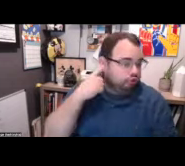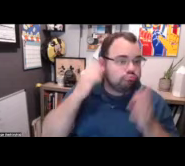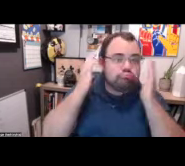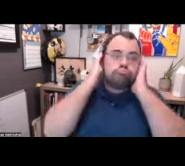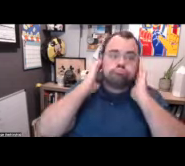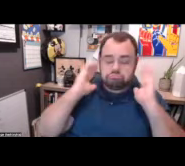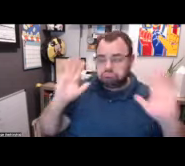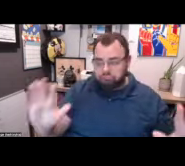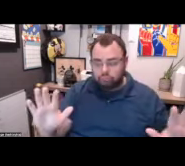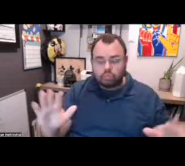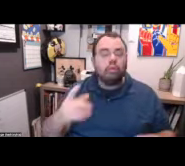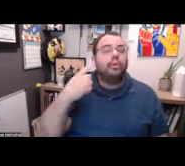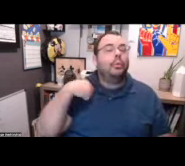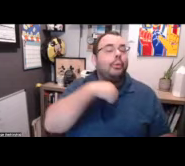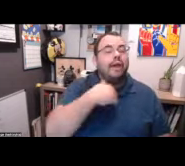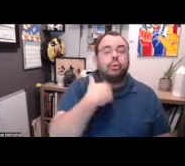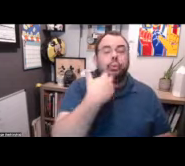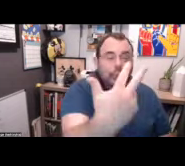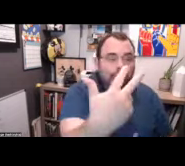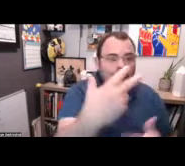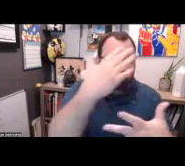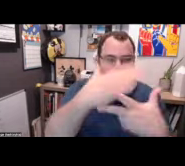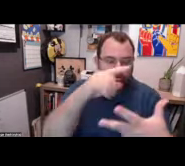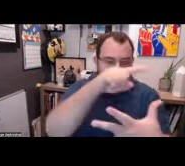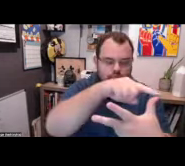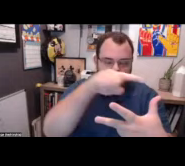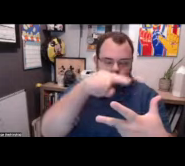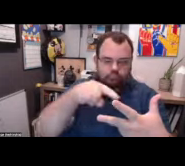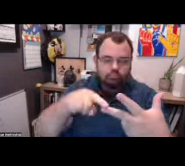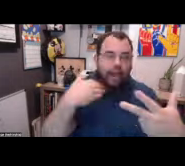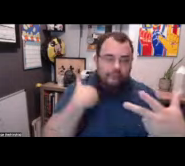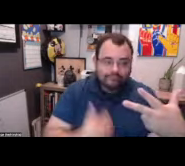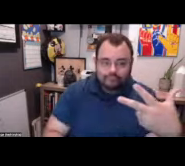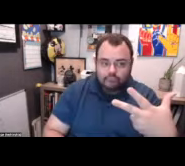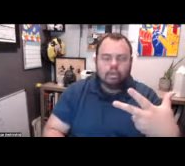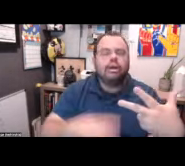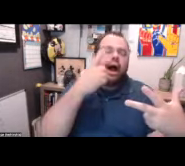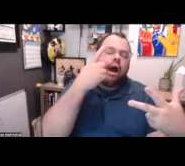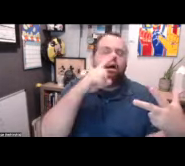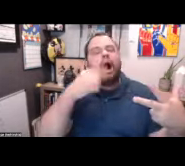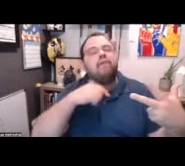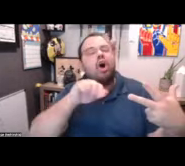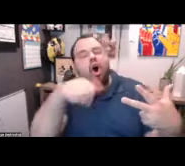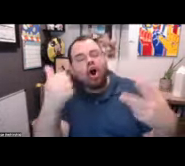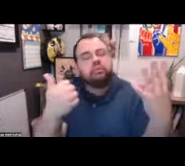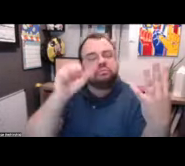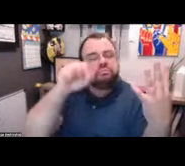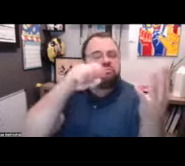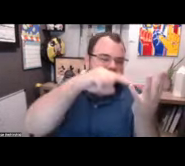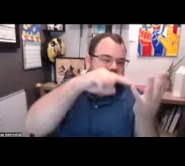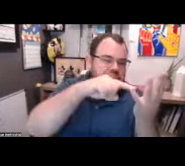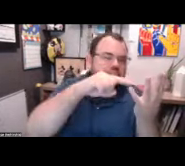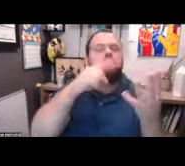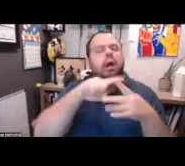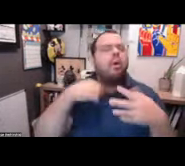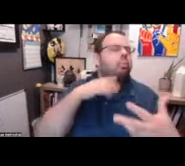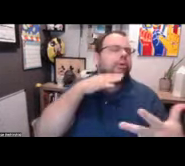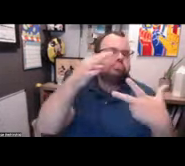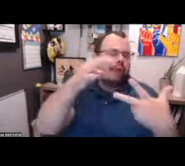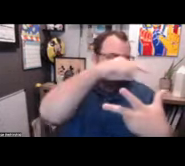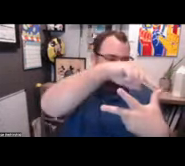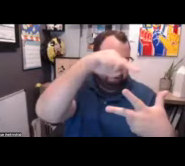That's the outer ear. We all have three parts of our ears, right? You know, well,